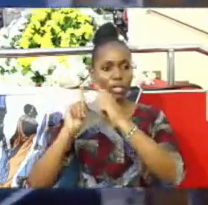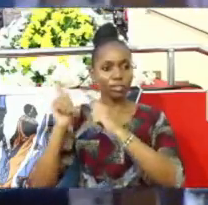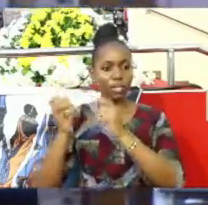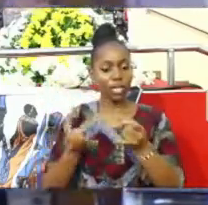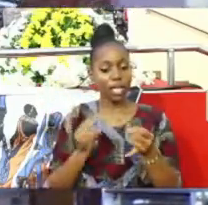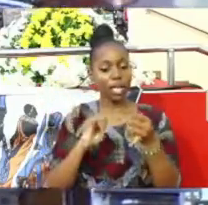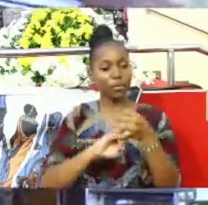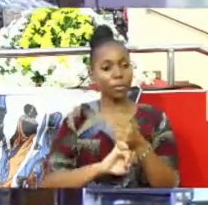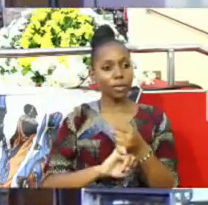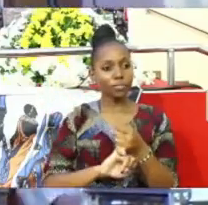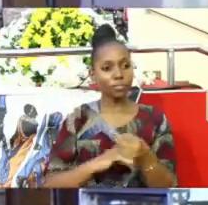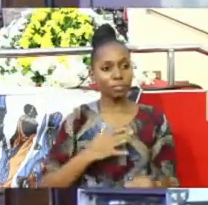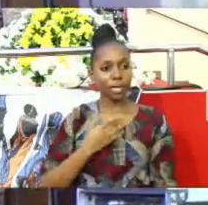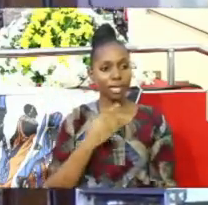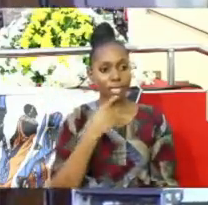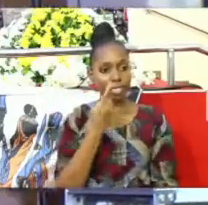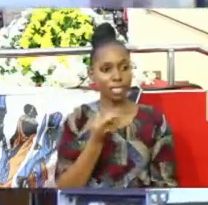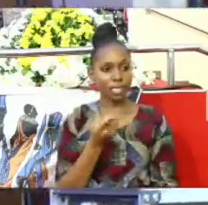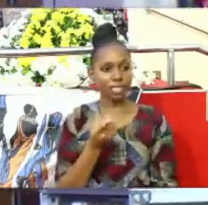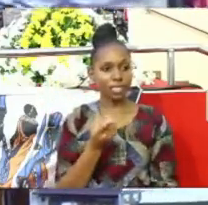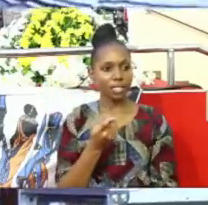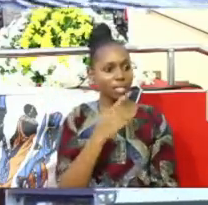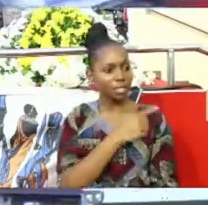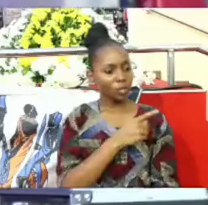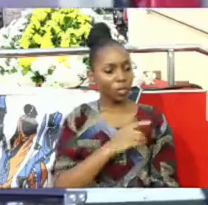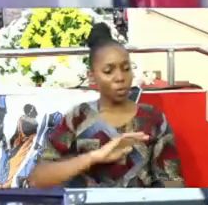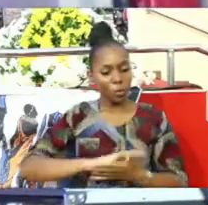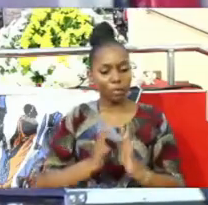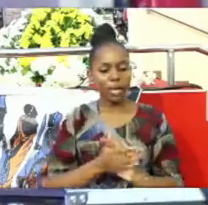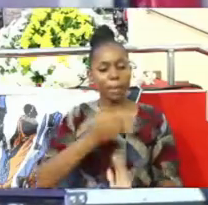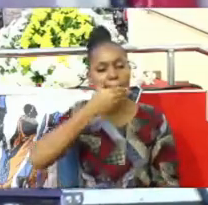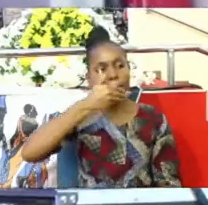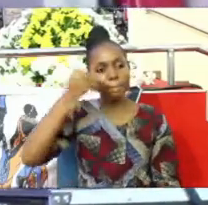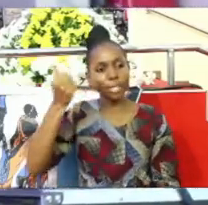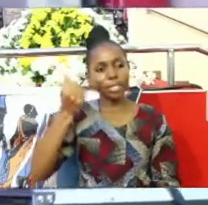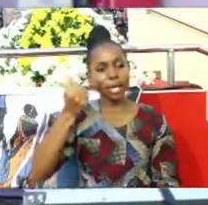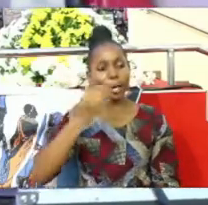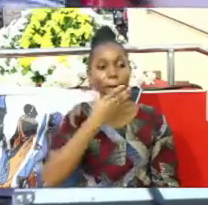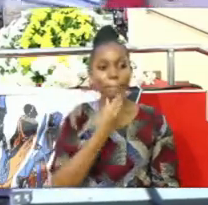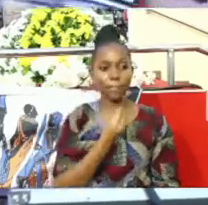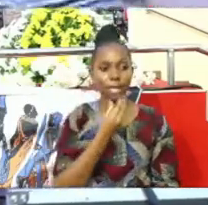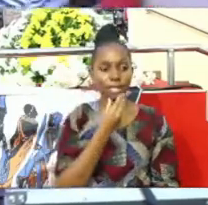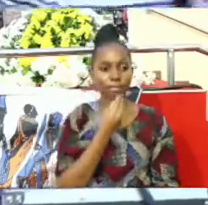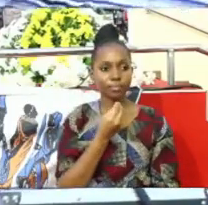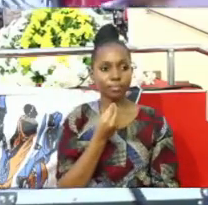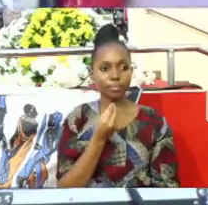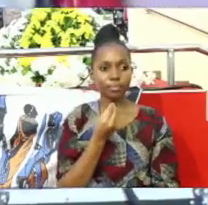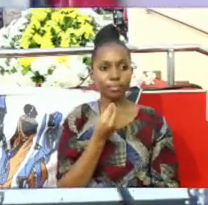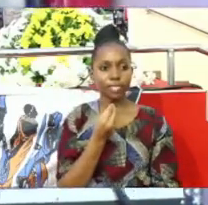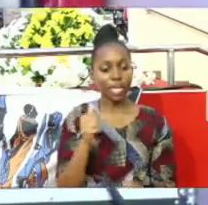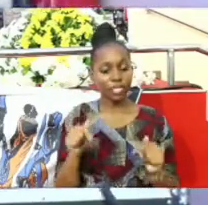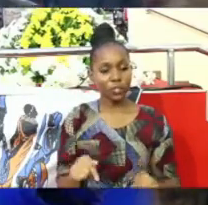not him. He will be a better man. Thank God today is a minister of the gospel.